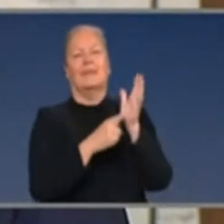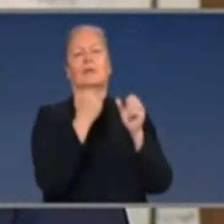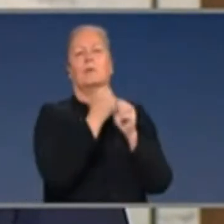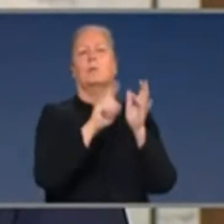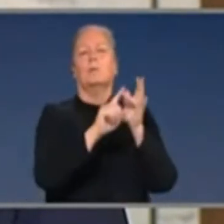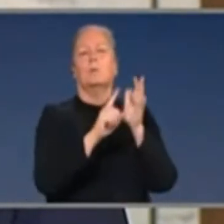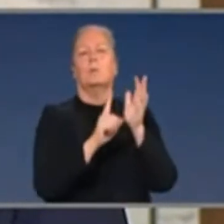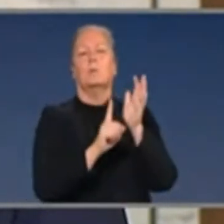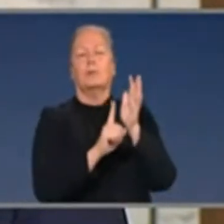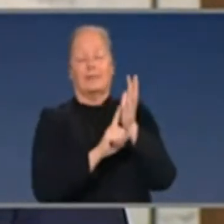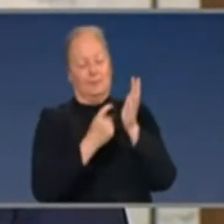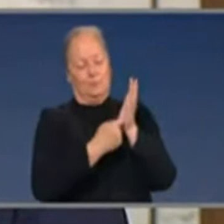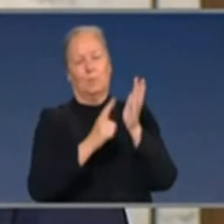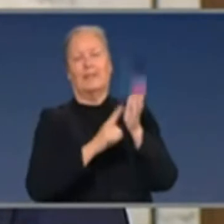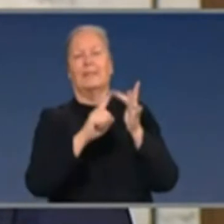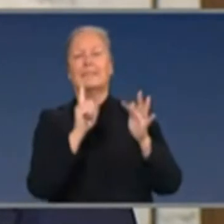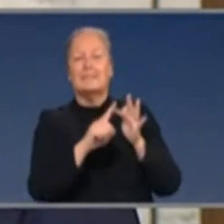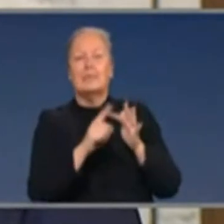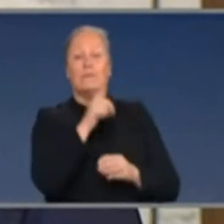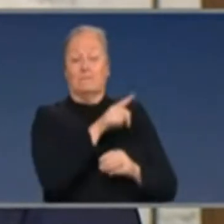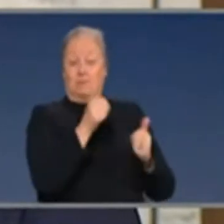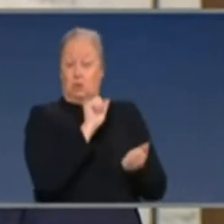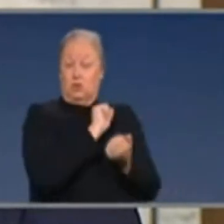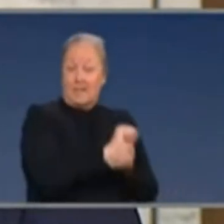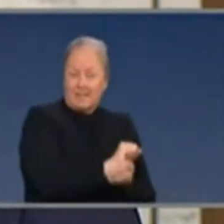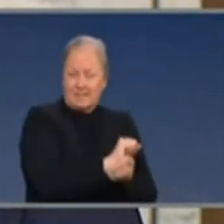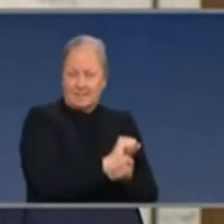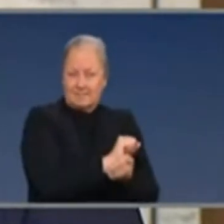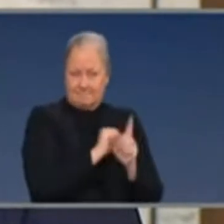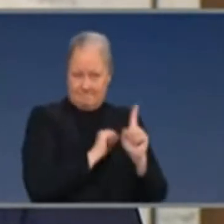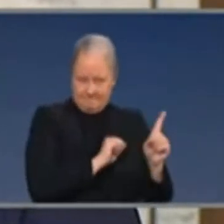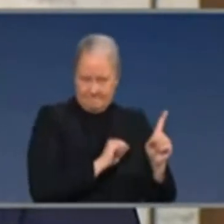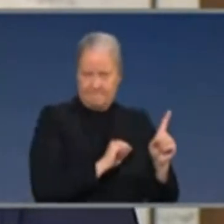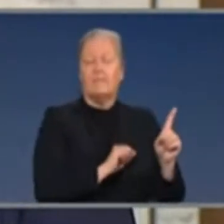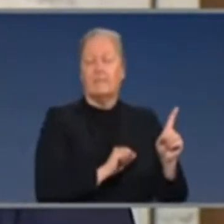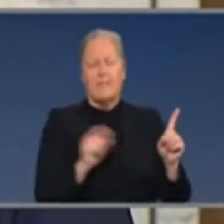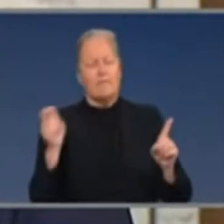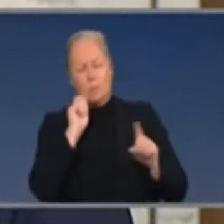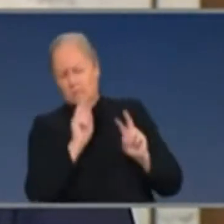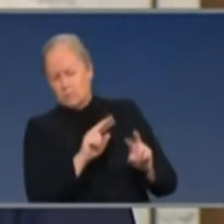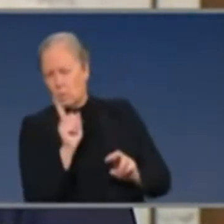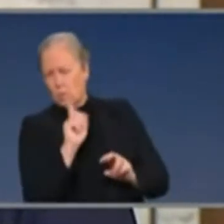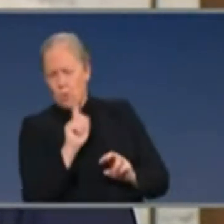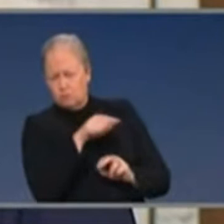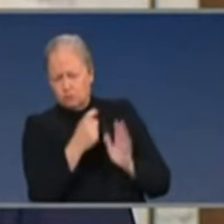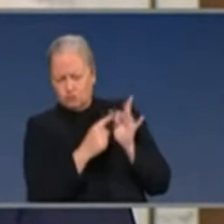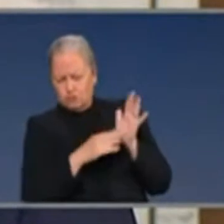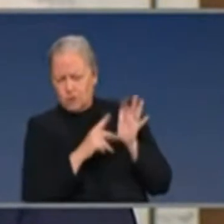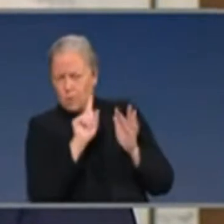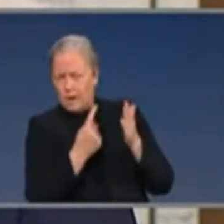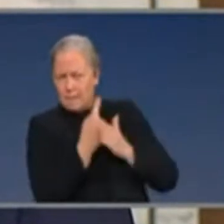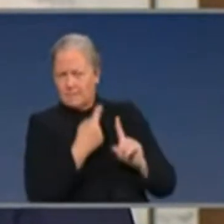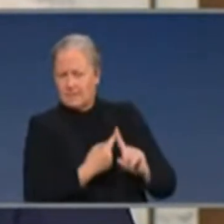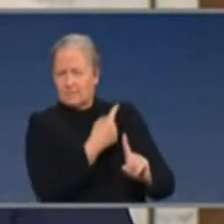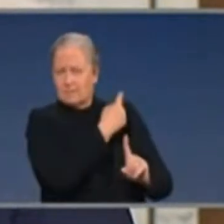Service now recruits people who've come out of jail. They look at the issue of recency of a crime, but they also look at the way in which they